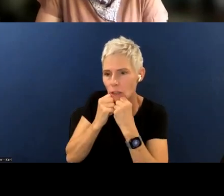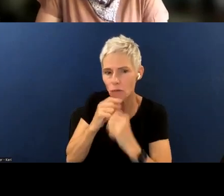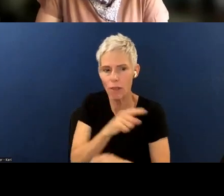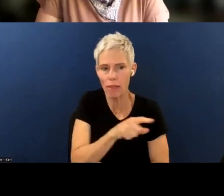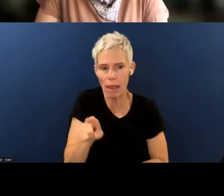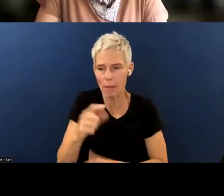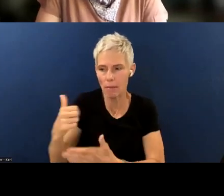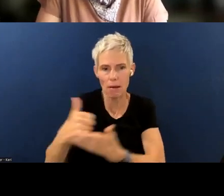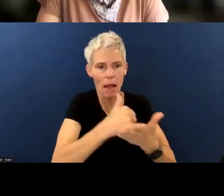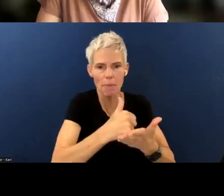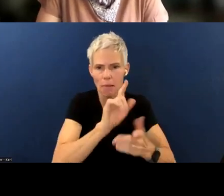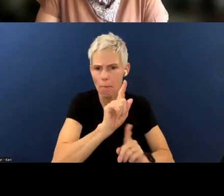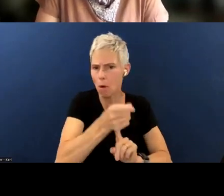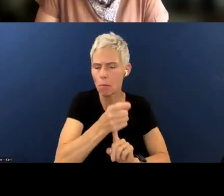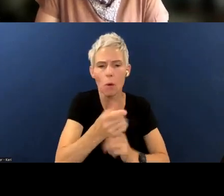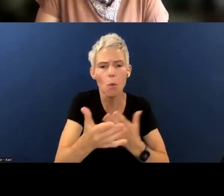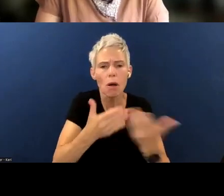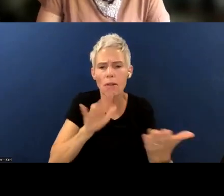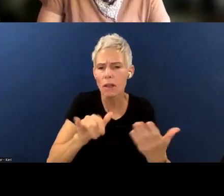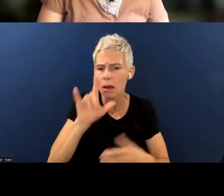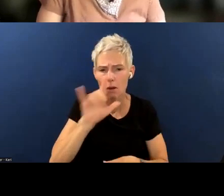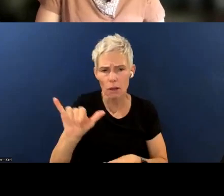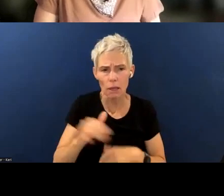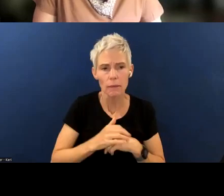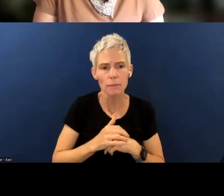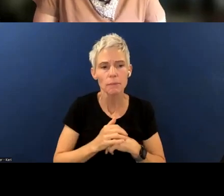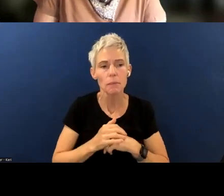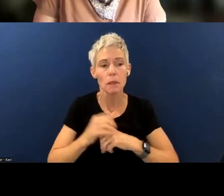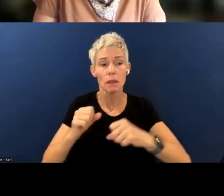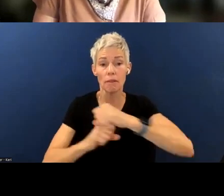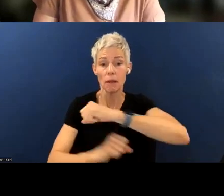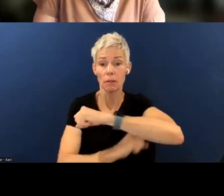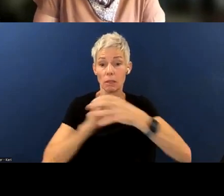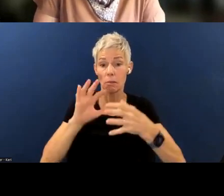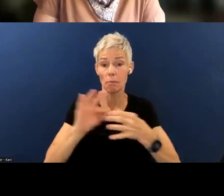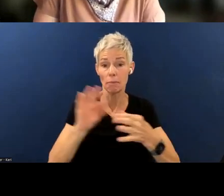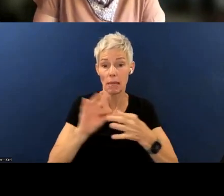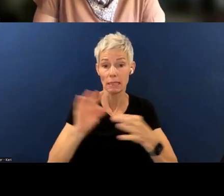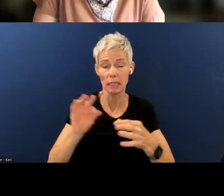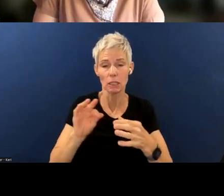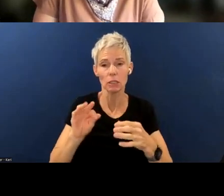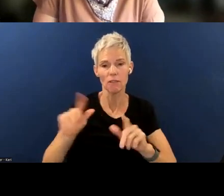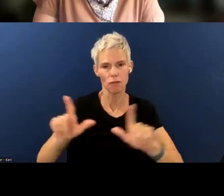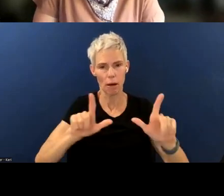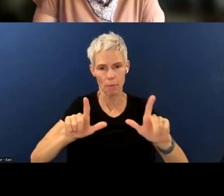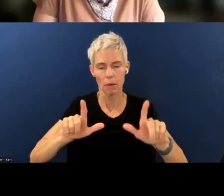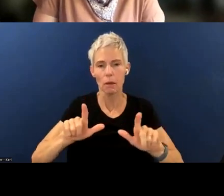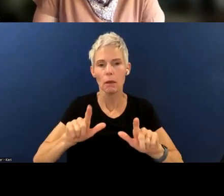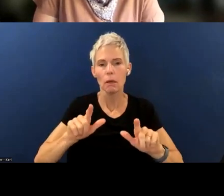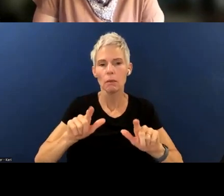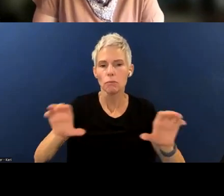that looked like. The foundational messaging frames performed really well across both of